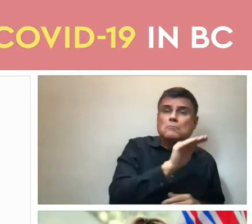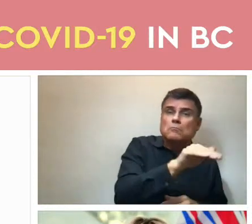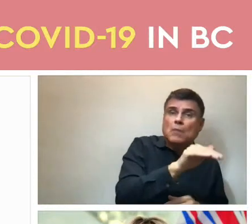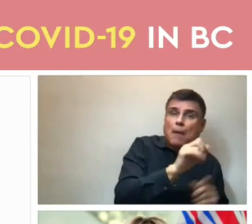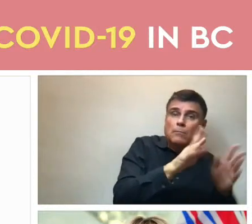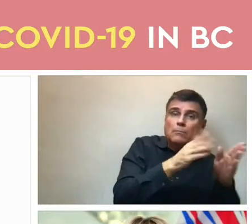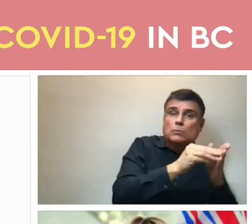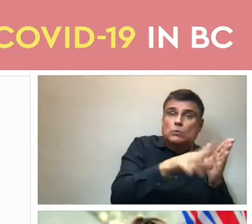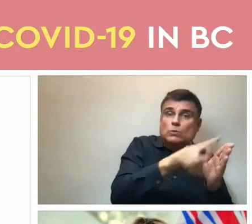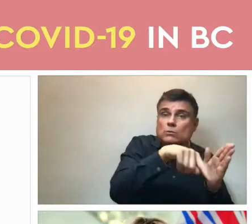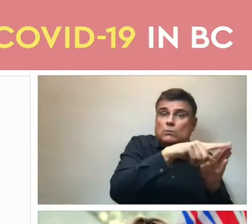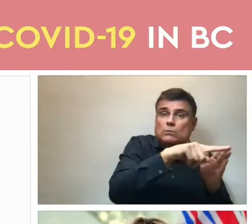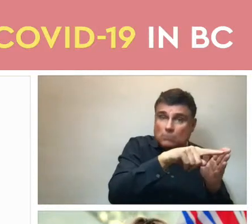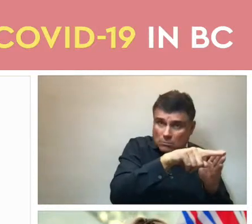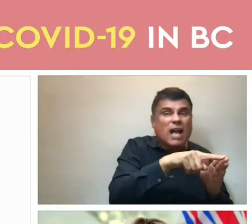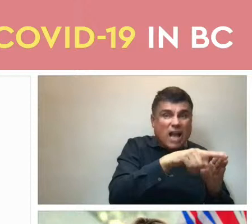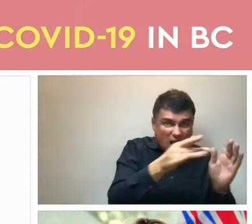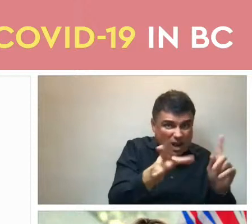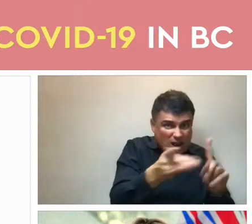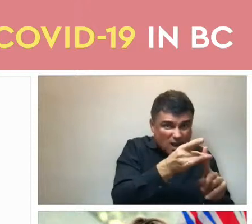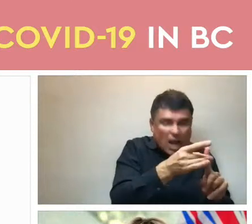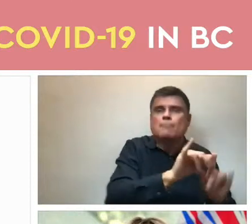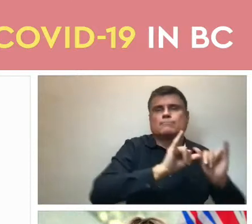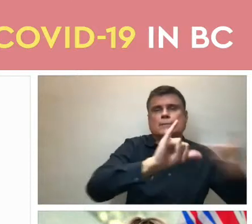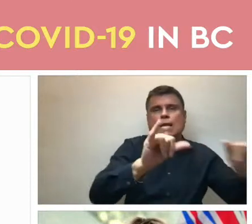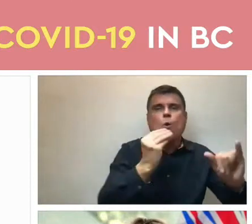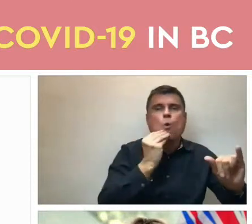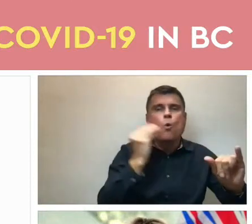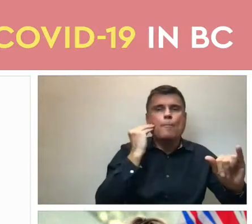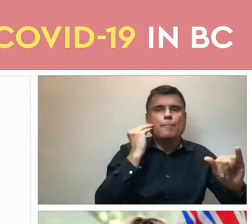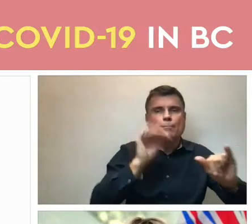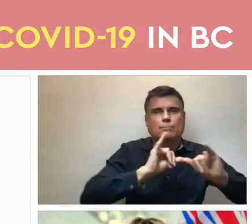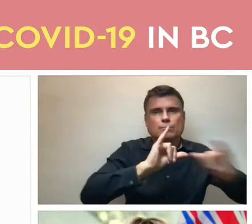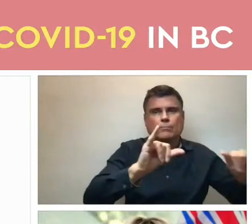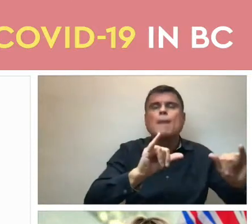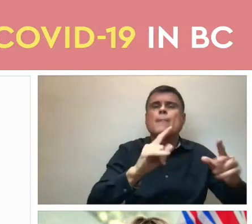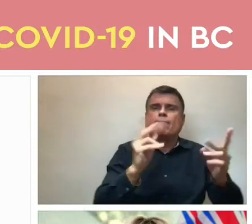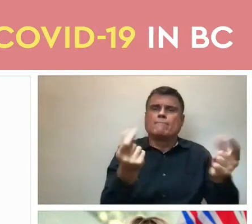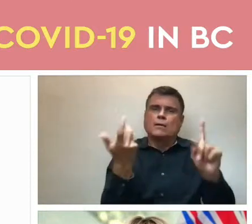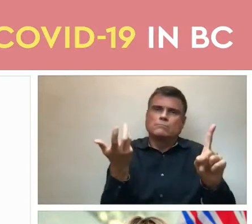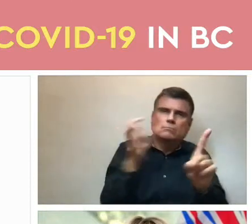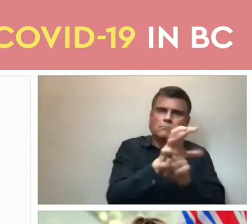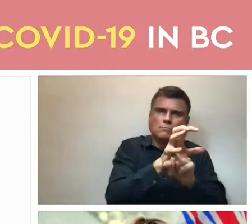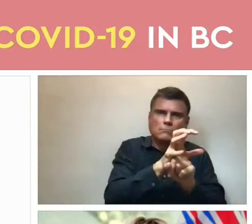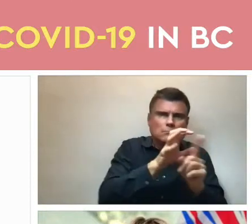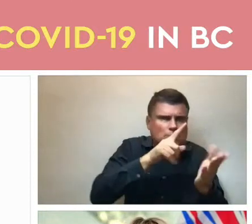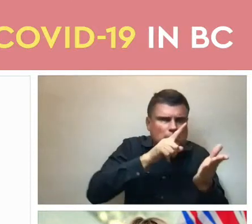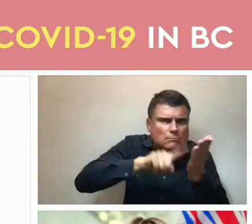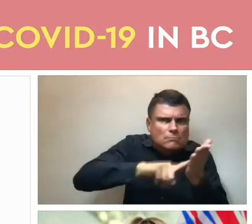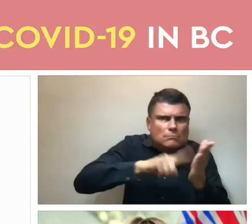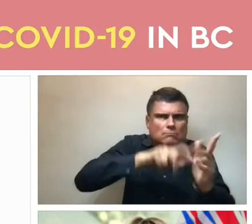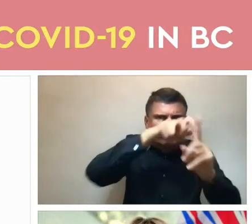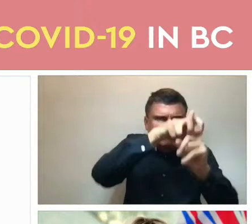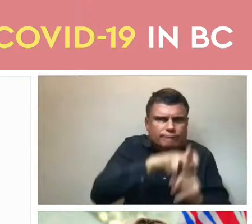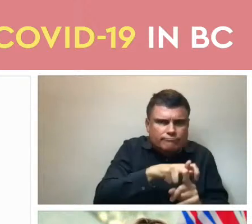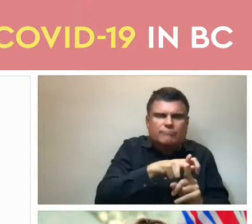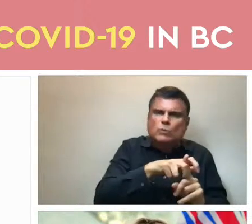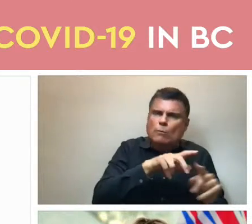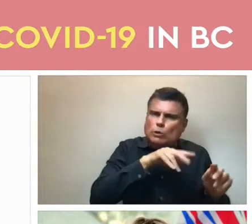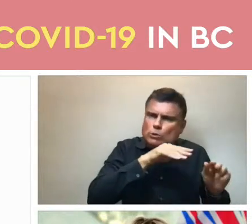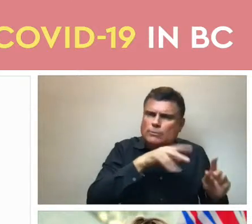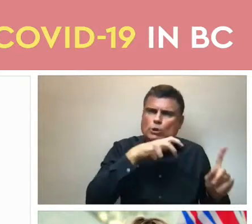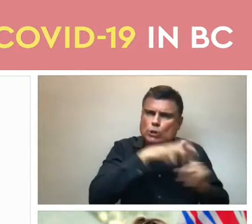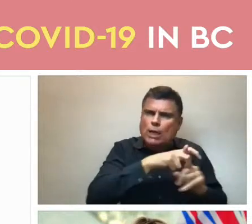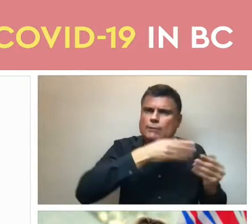in isolation, you can test yourself sequentially to see if you develop this illness, and that helps support people to